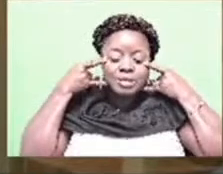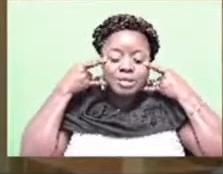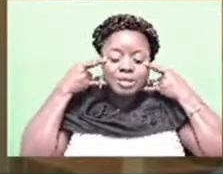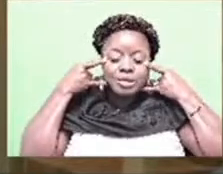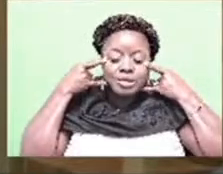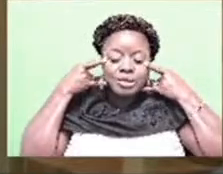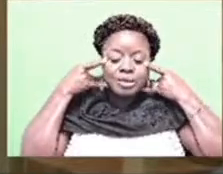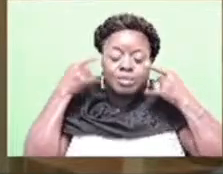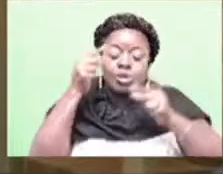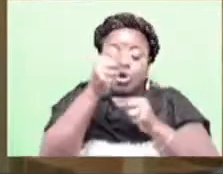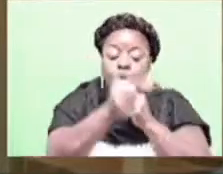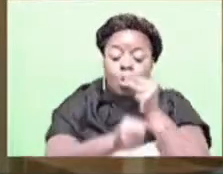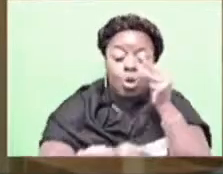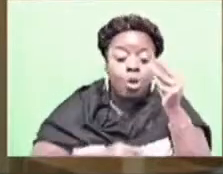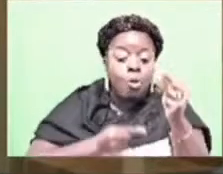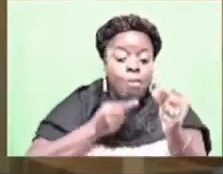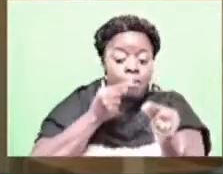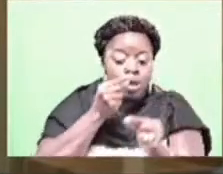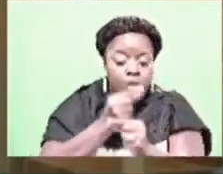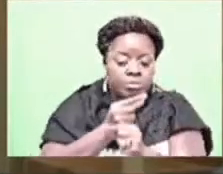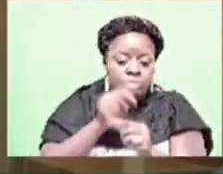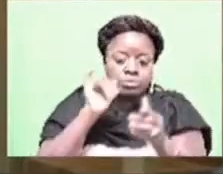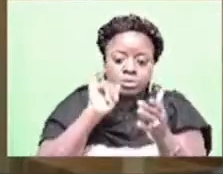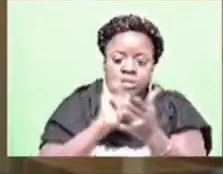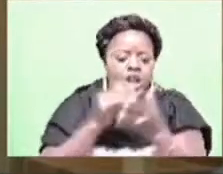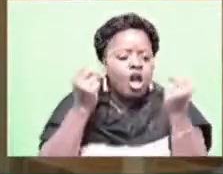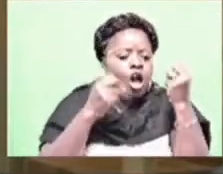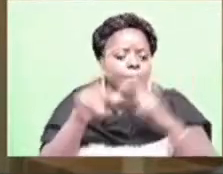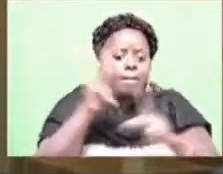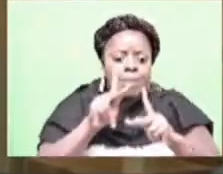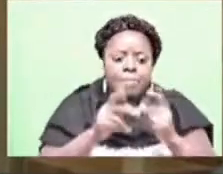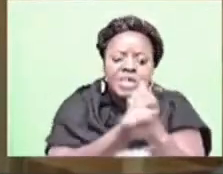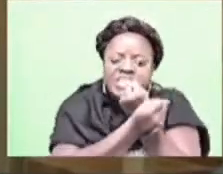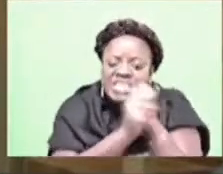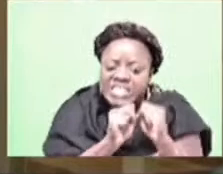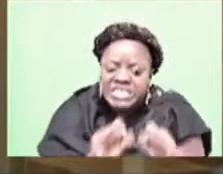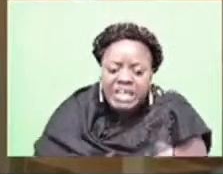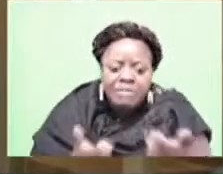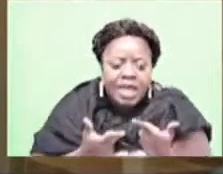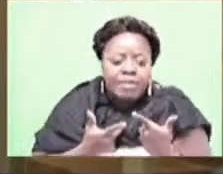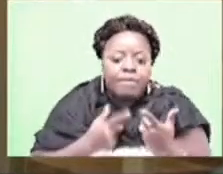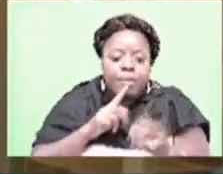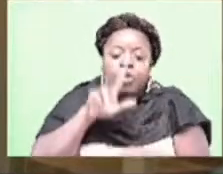level, we could save about 33,000 lives around the world.